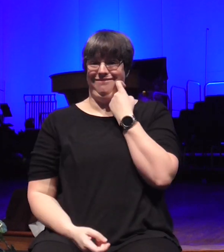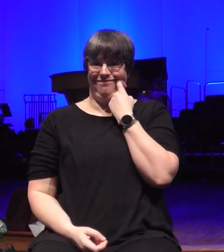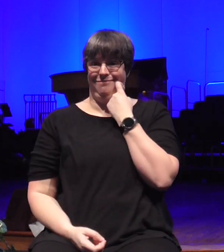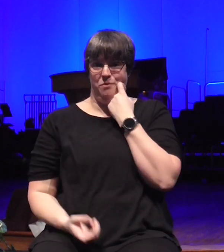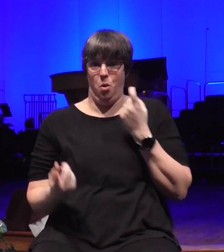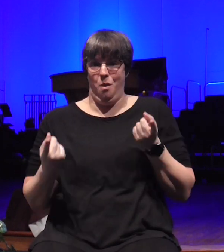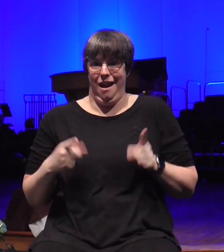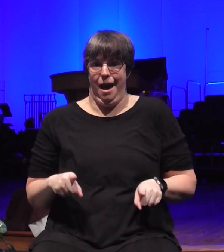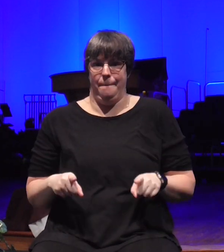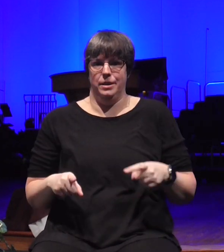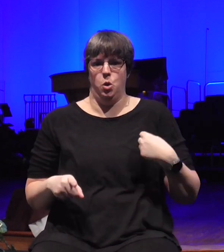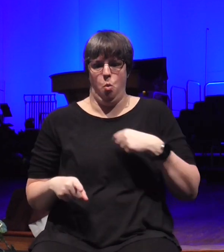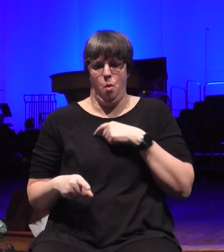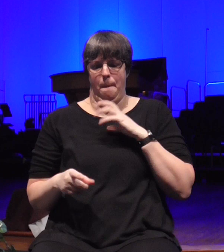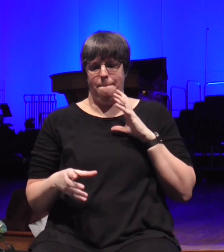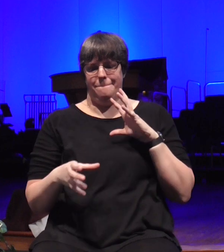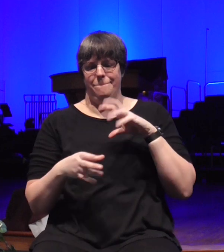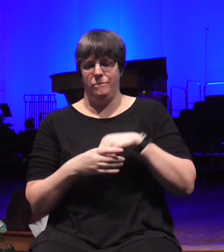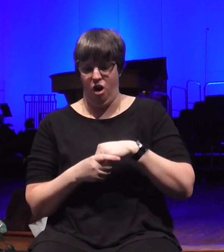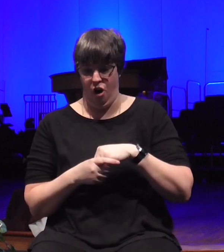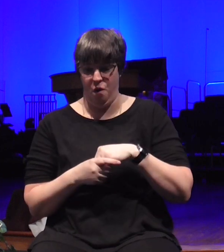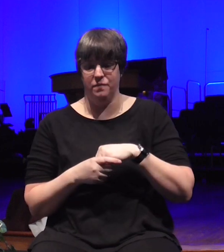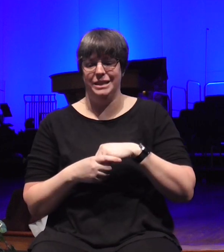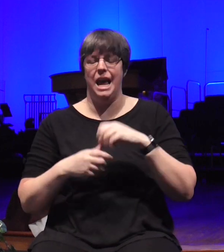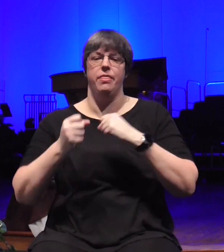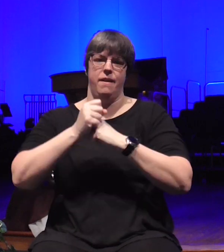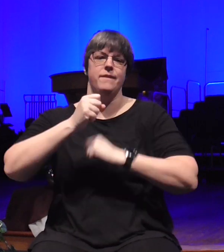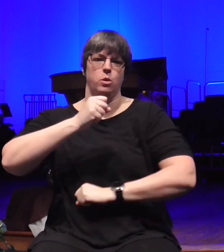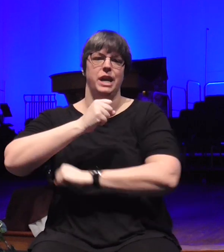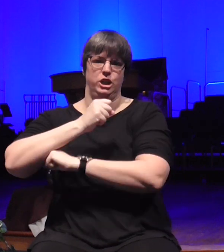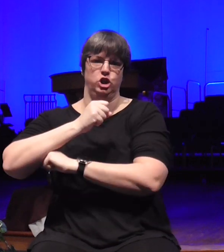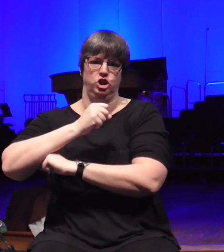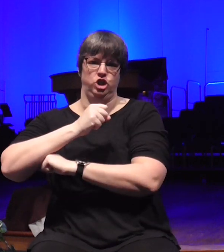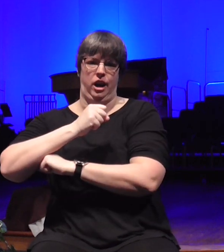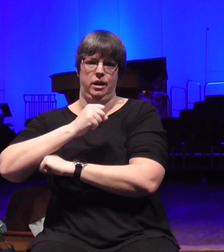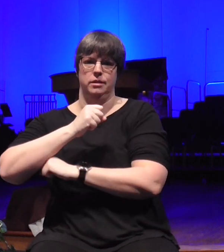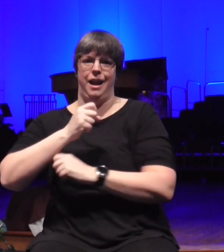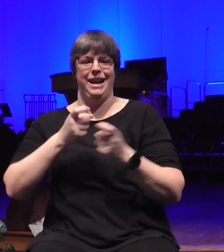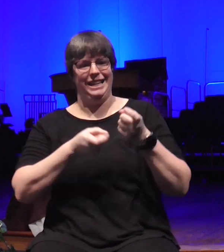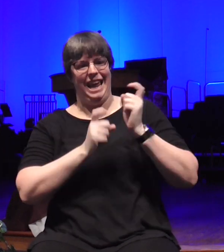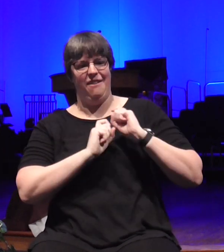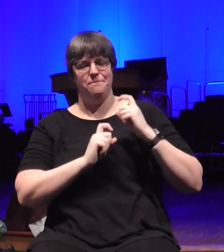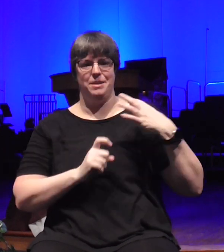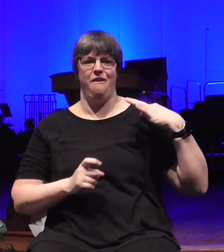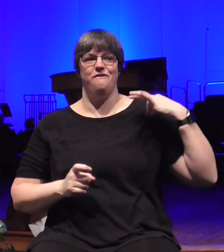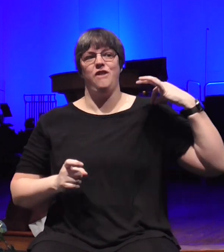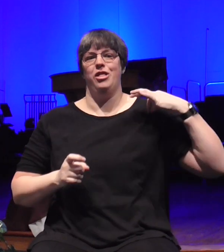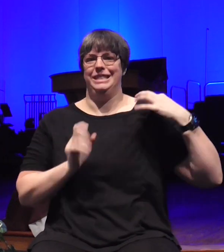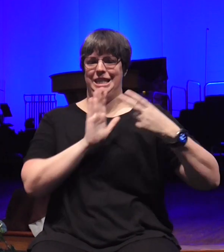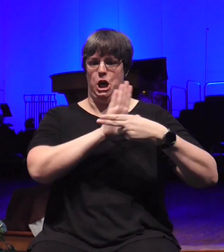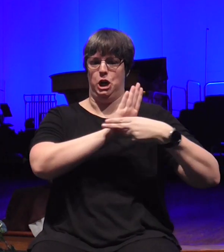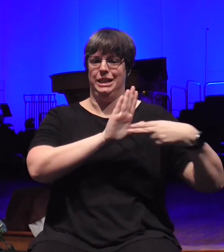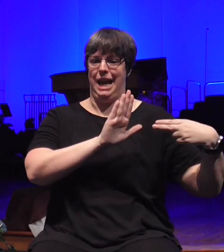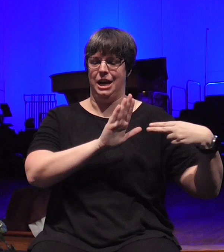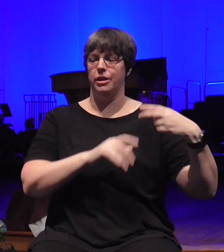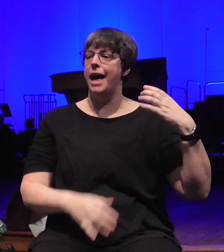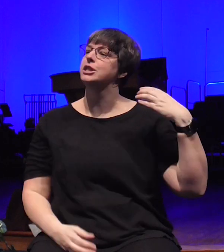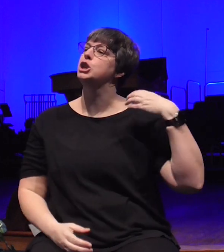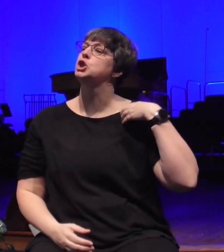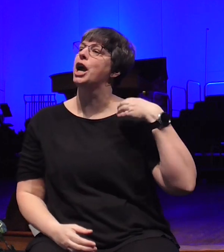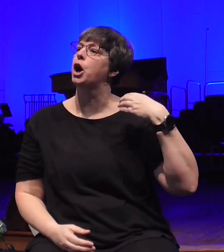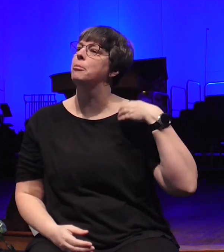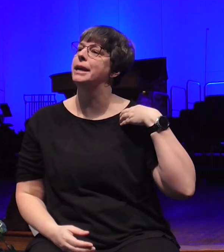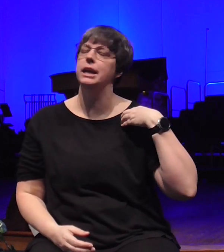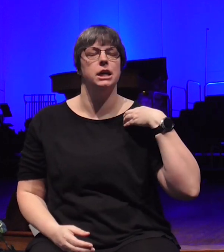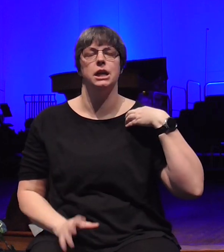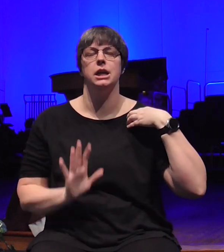to be even more involved in our Mile High Church Foundation. They gave me a wonderful volunteer title as chairman, and not much